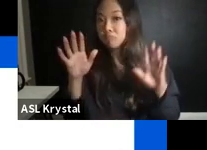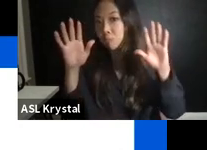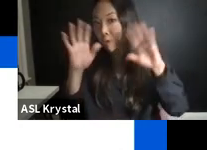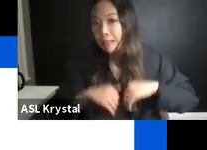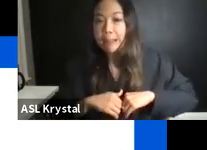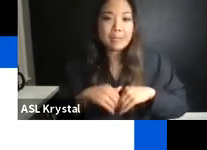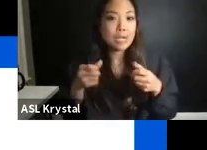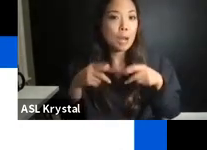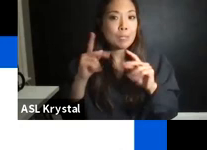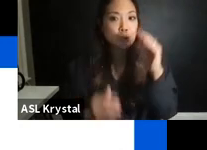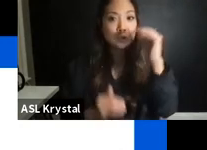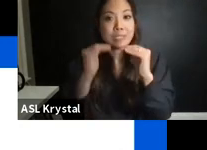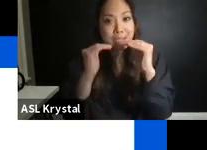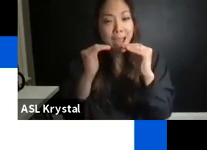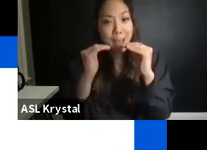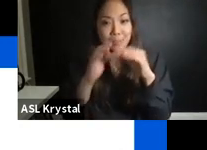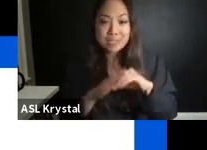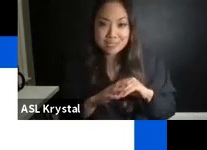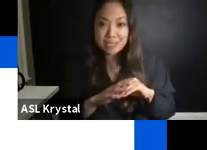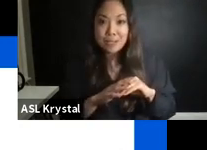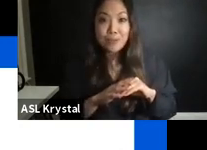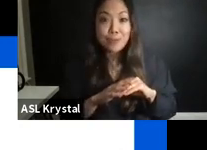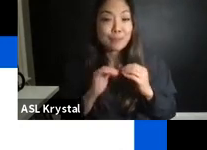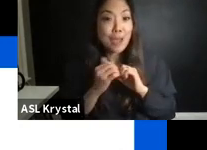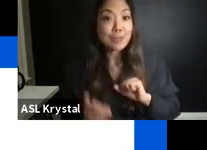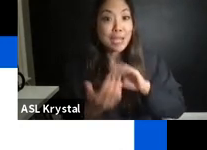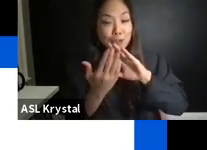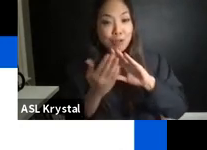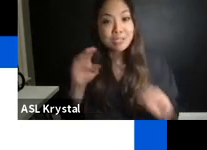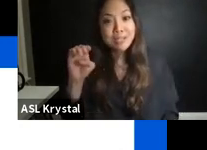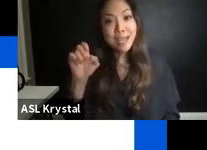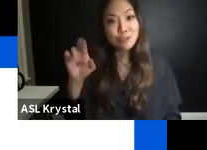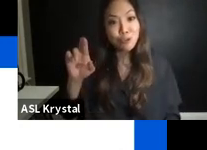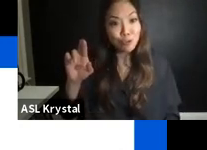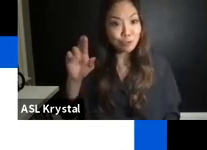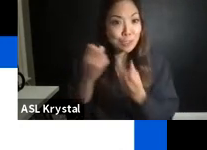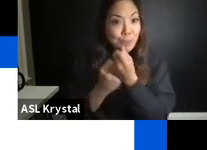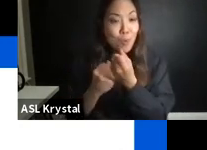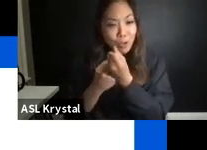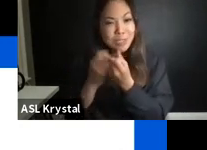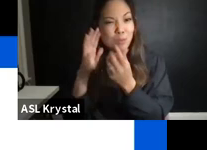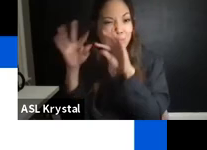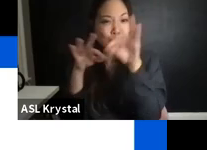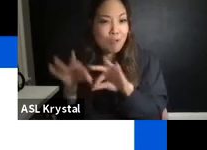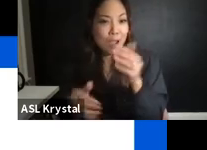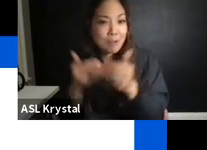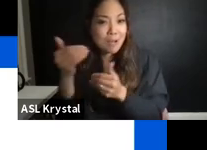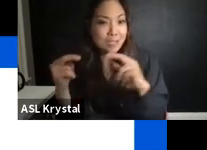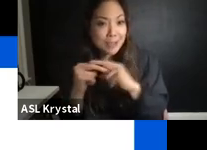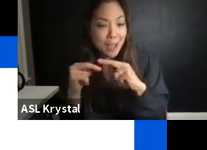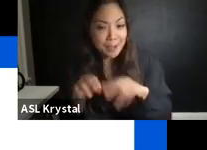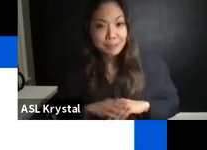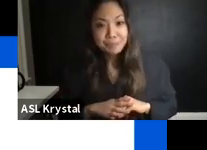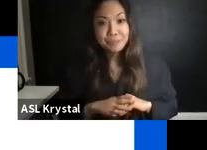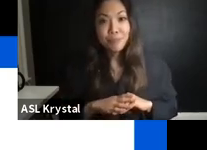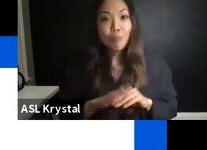address the and they are addressed by the um estro supports described in the next slide these goals